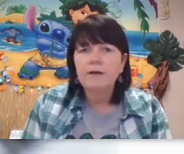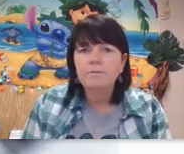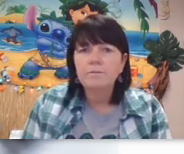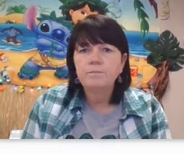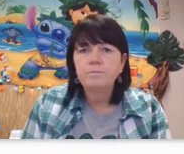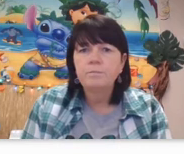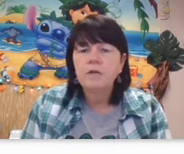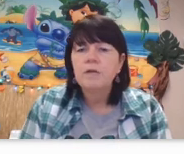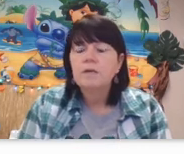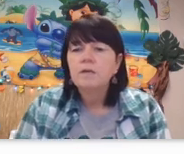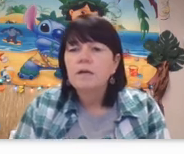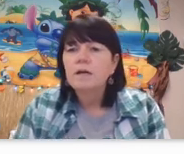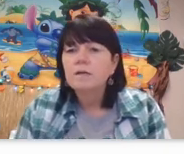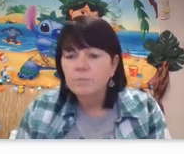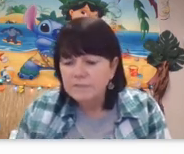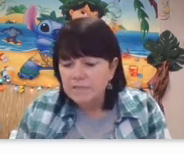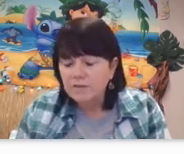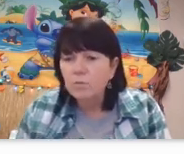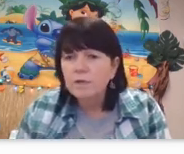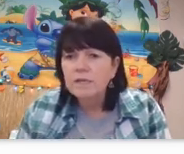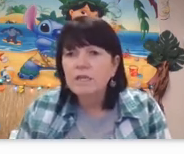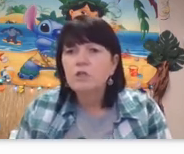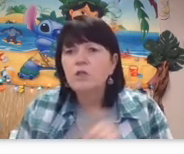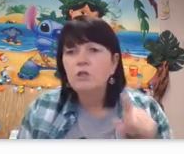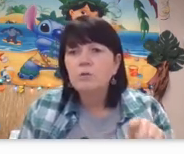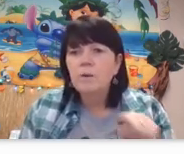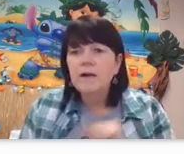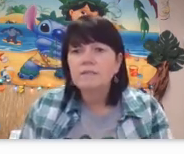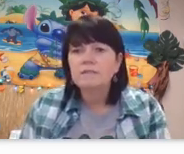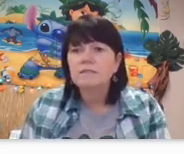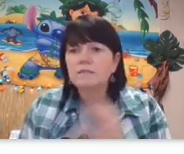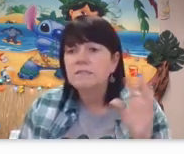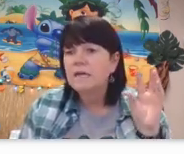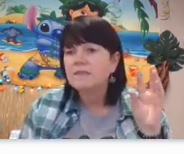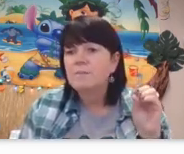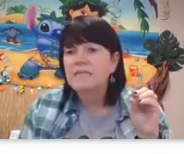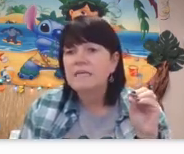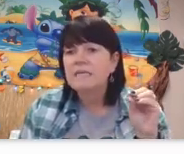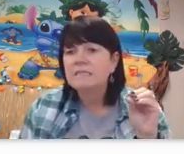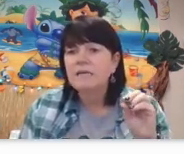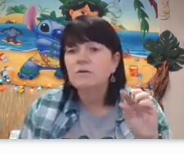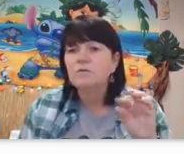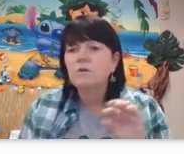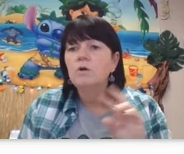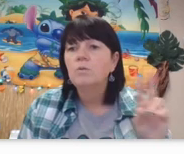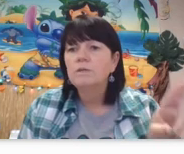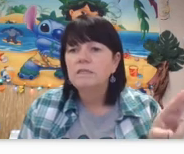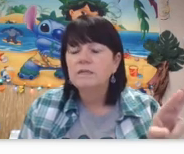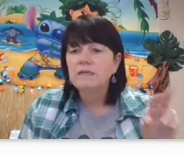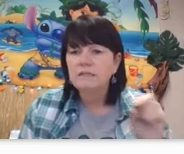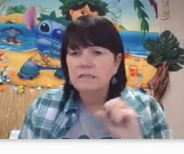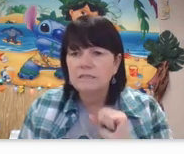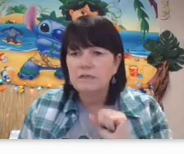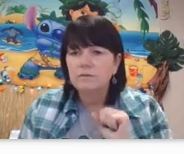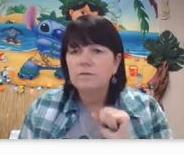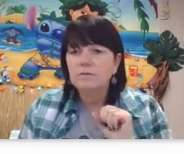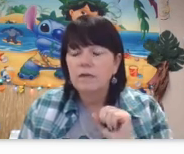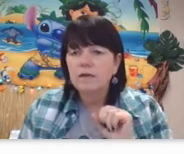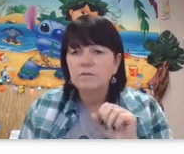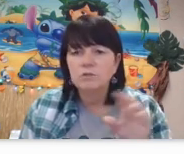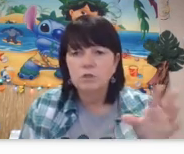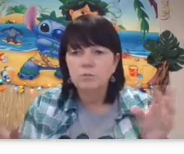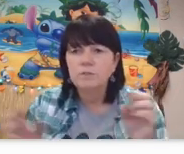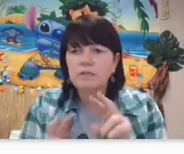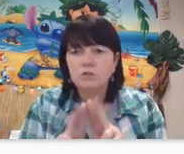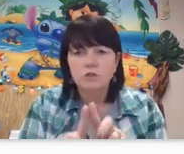we were at. I'm going to say the word again, and you practice saying the beginning sound with the ending sound.